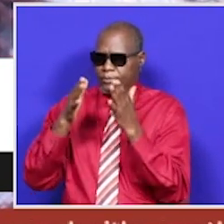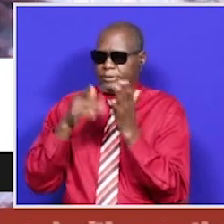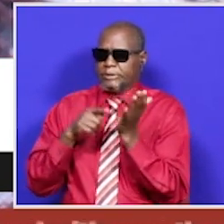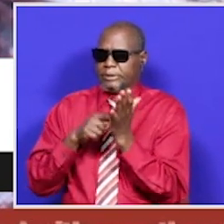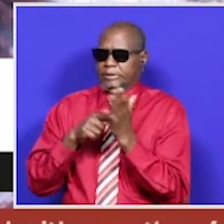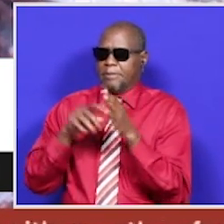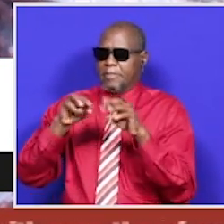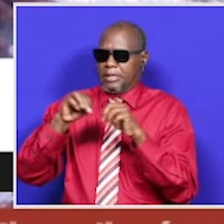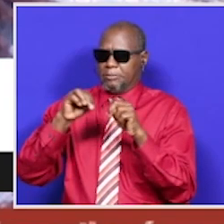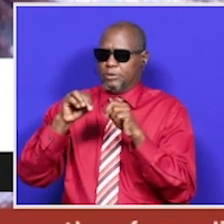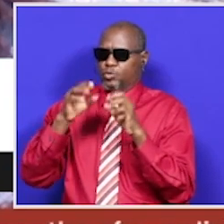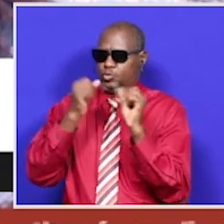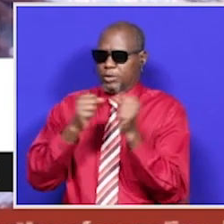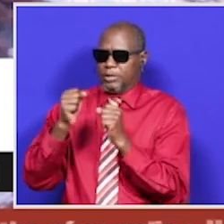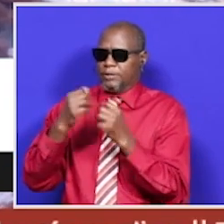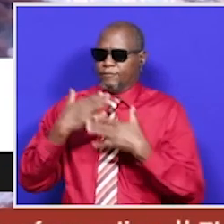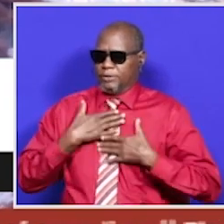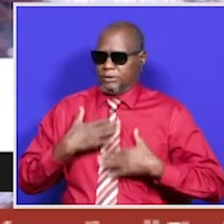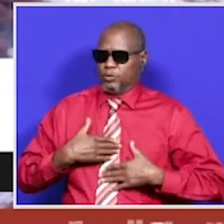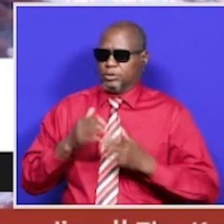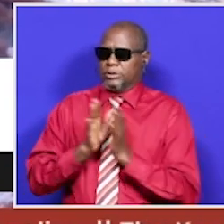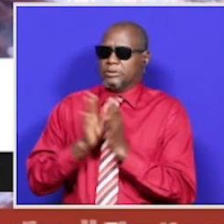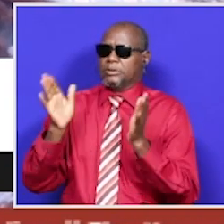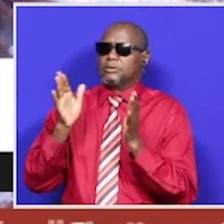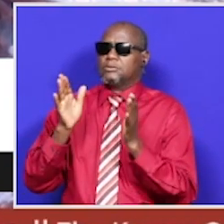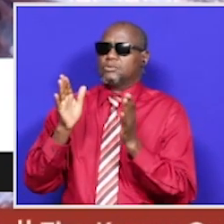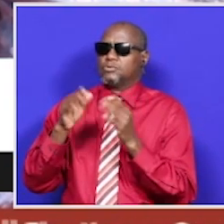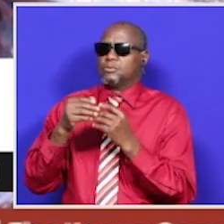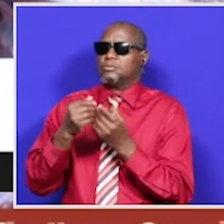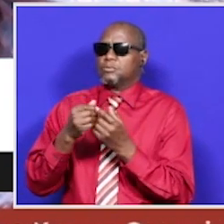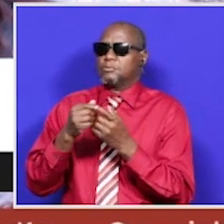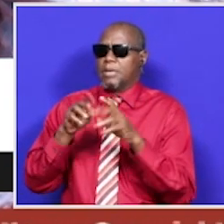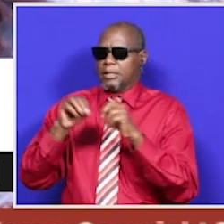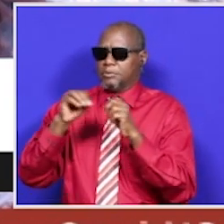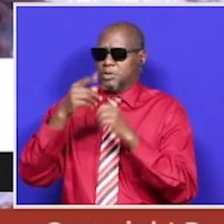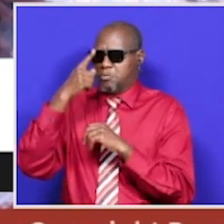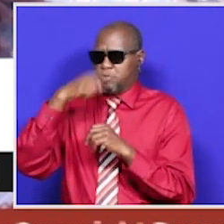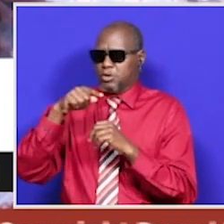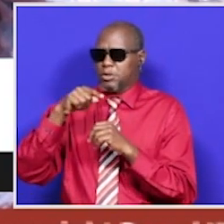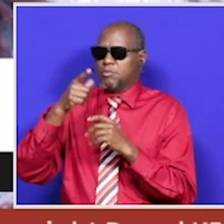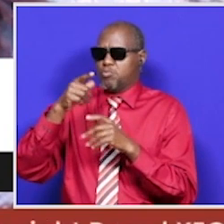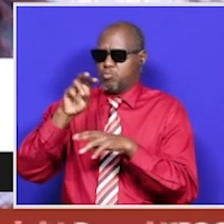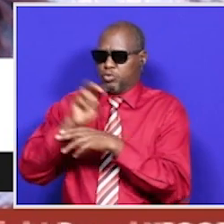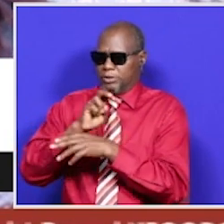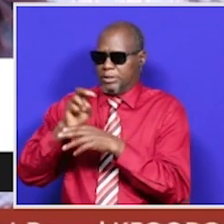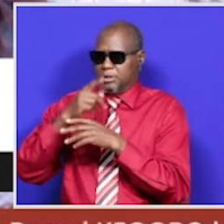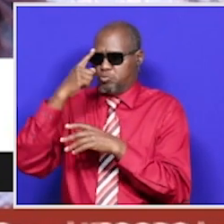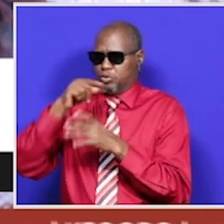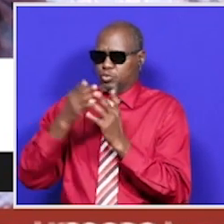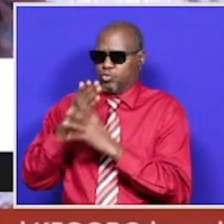strategy, fiscal and general economic management policies, and the tightening of our monetary policy by the Central Bank of